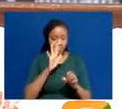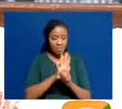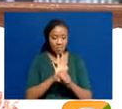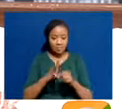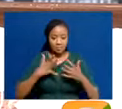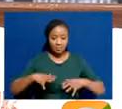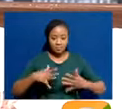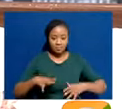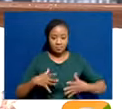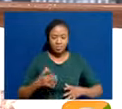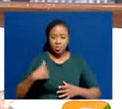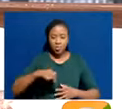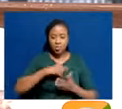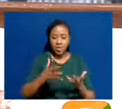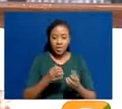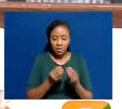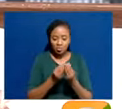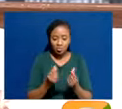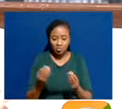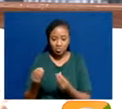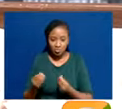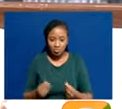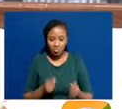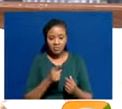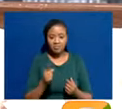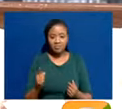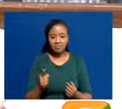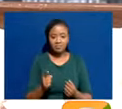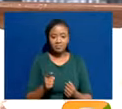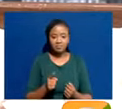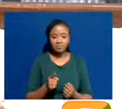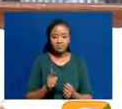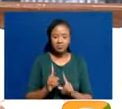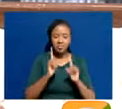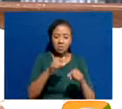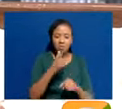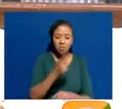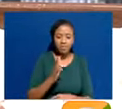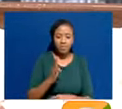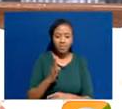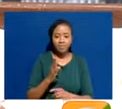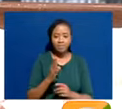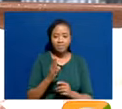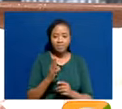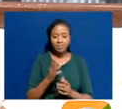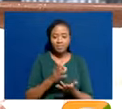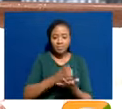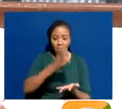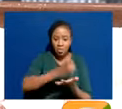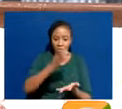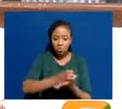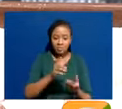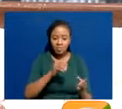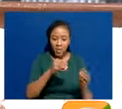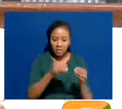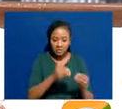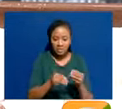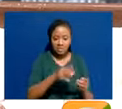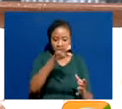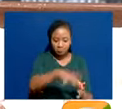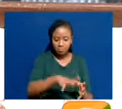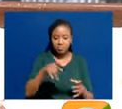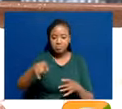group, you need to sort out your garbage at home. Yeah. Put your bottles, put your plastics, put the organic differently for that